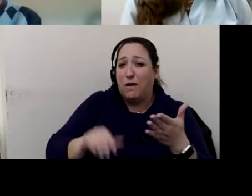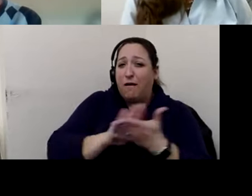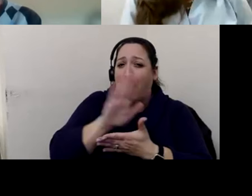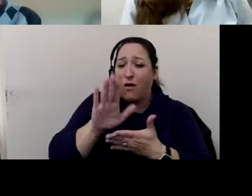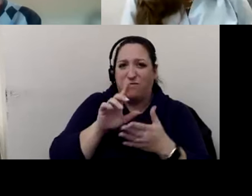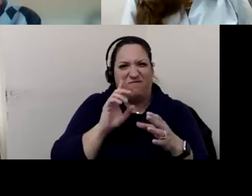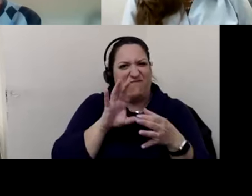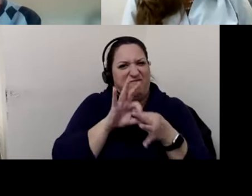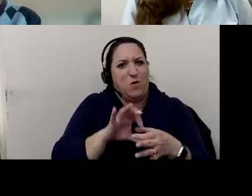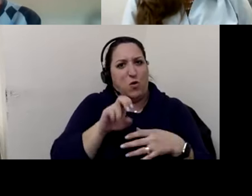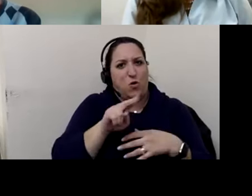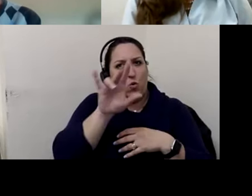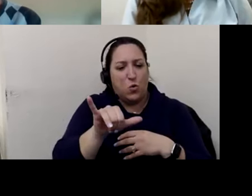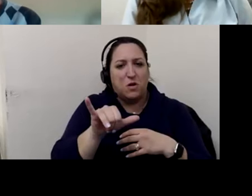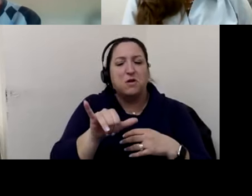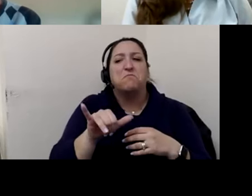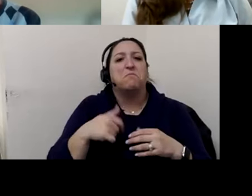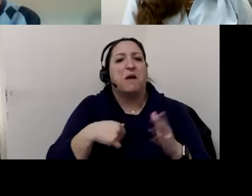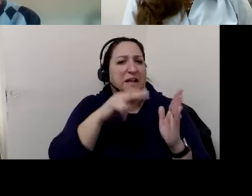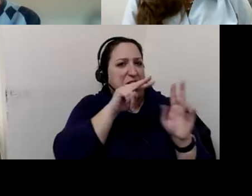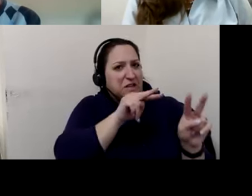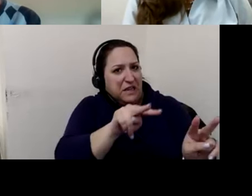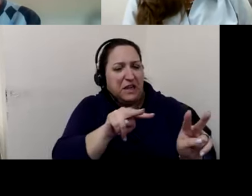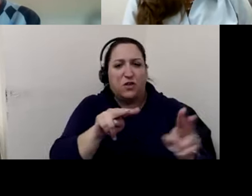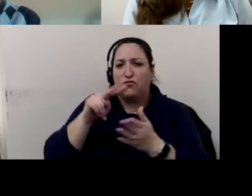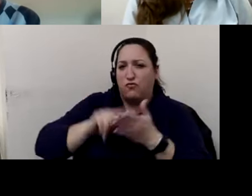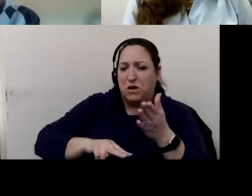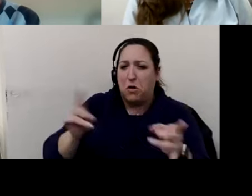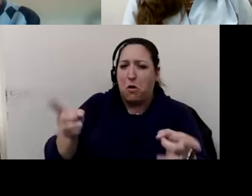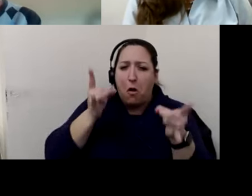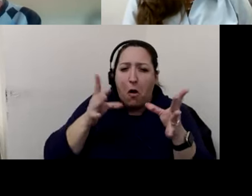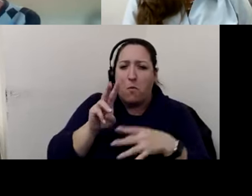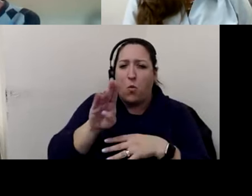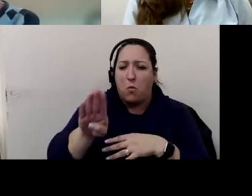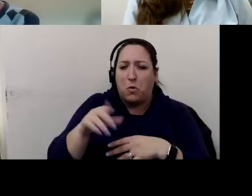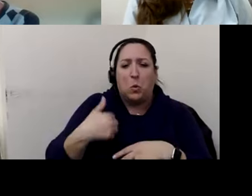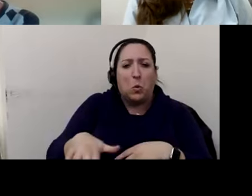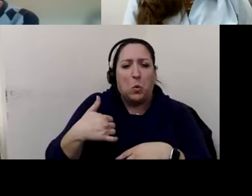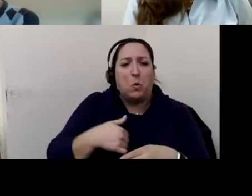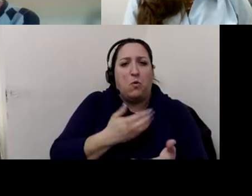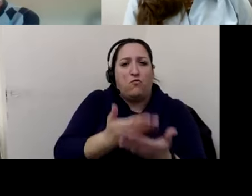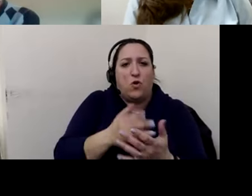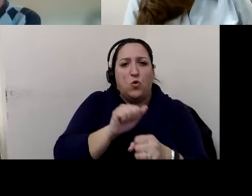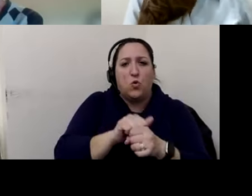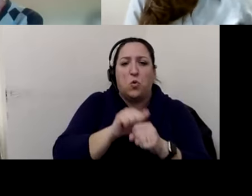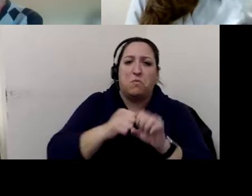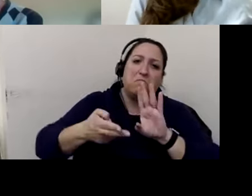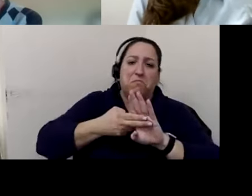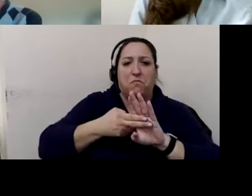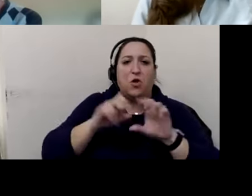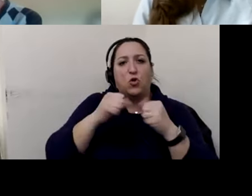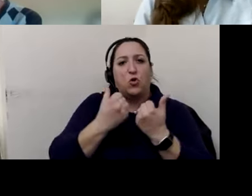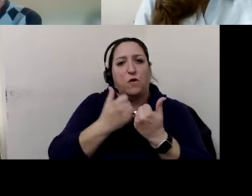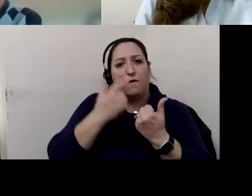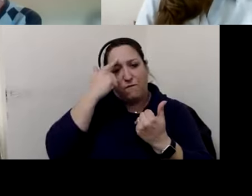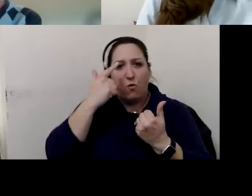part of CUNY. And after seeing and reading about the horrors of Willowbrook, I went to work for the then labeled Association for